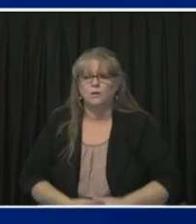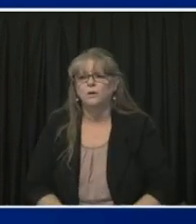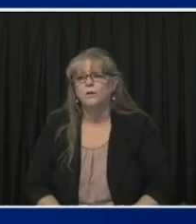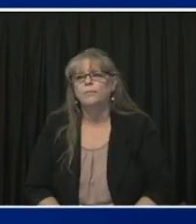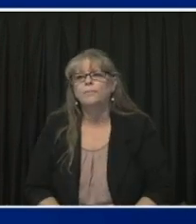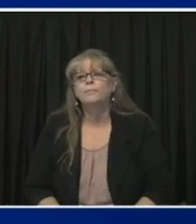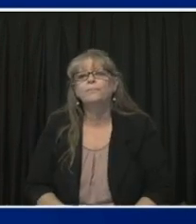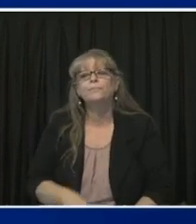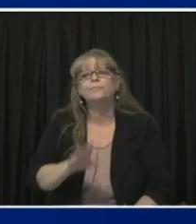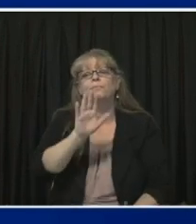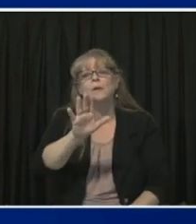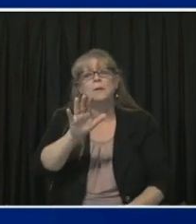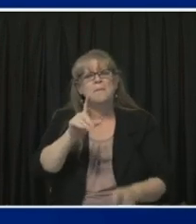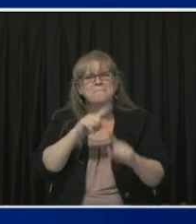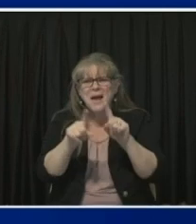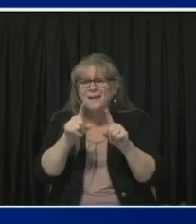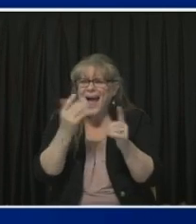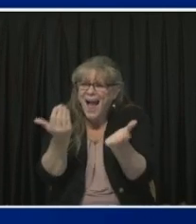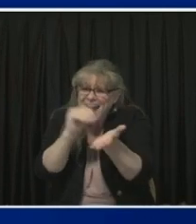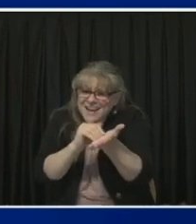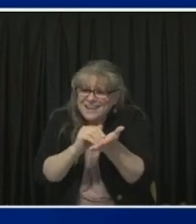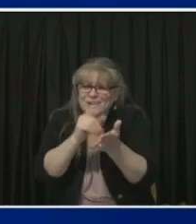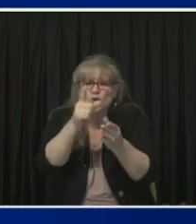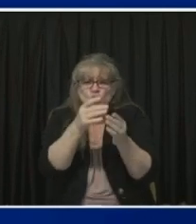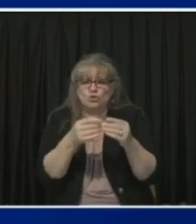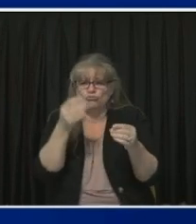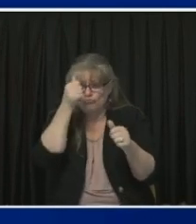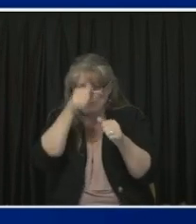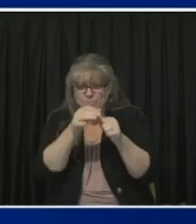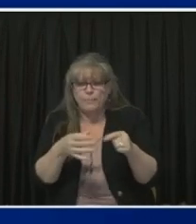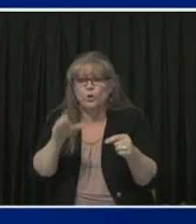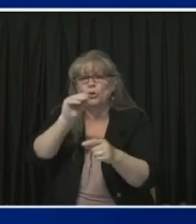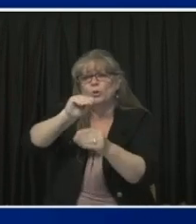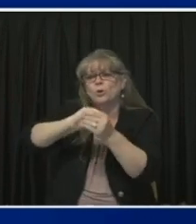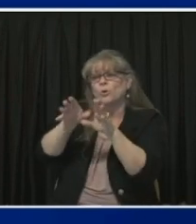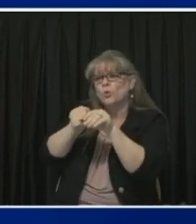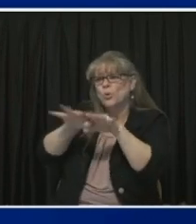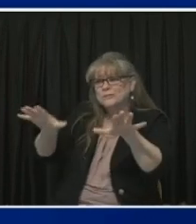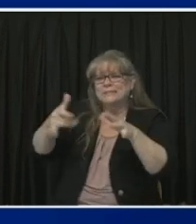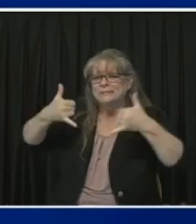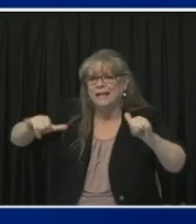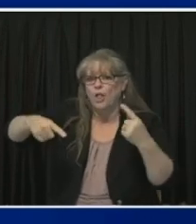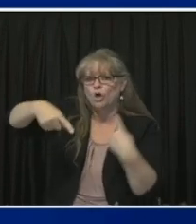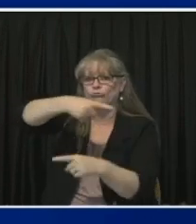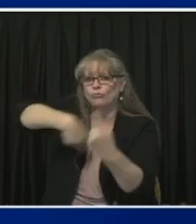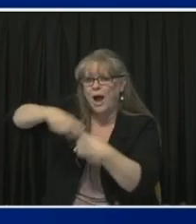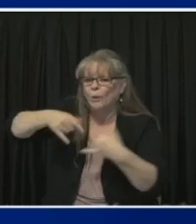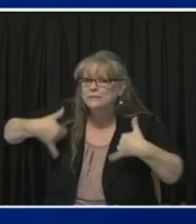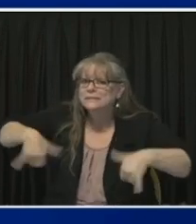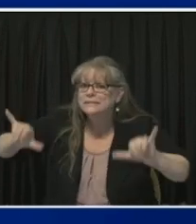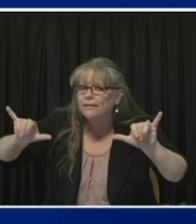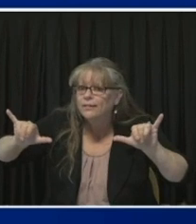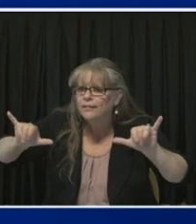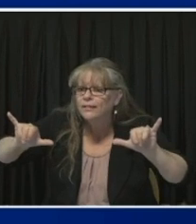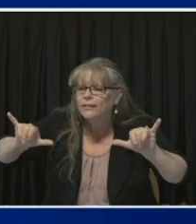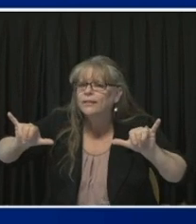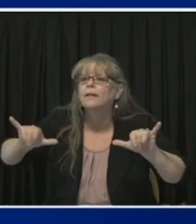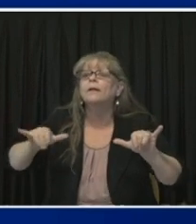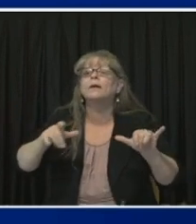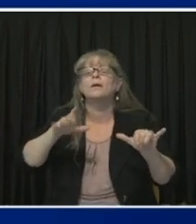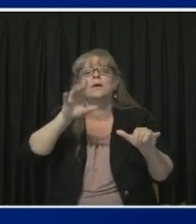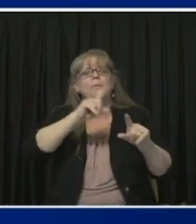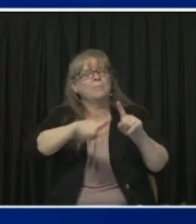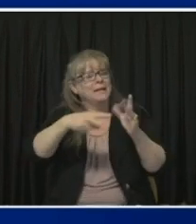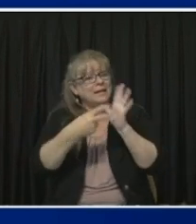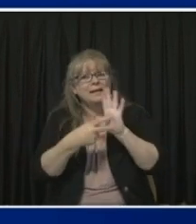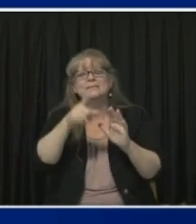for folks to know is that the virus is still out there. It will be out there. It's in our communities. And we need to be smart and safe, staying 6 feet